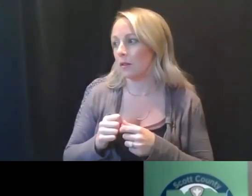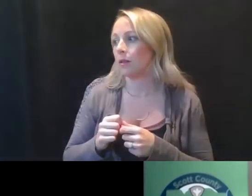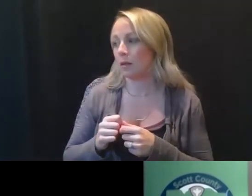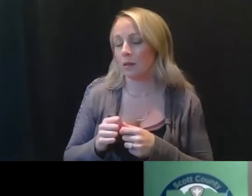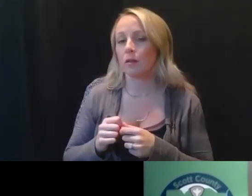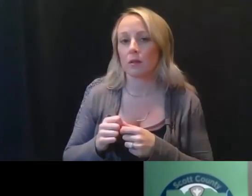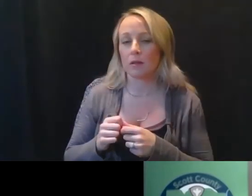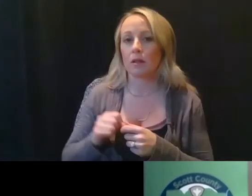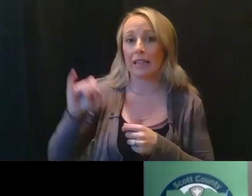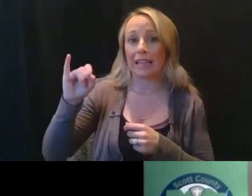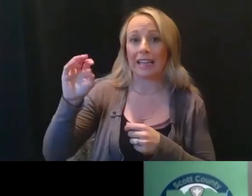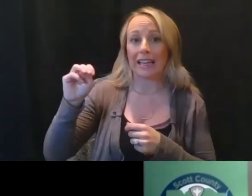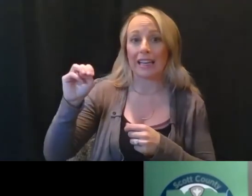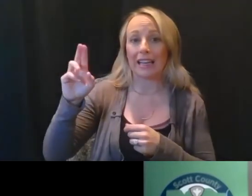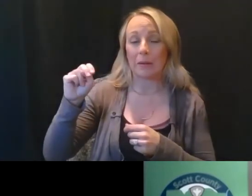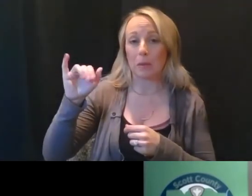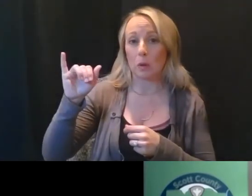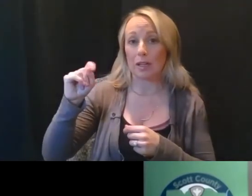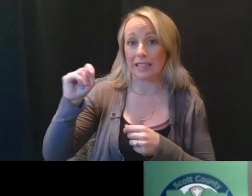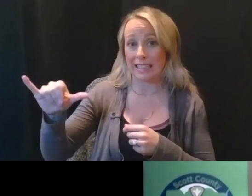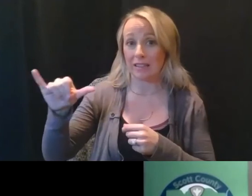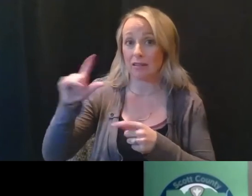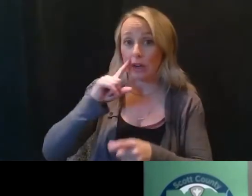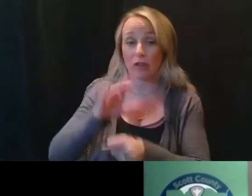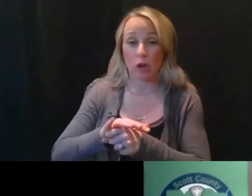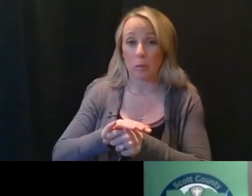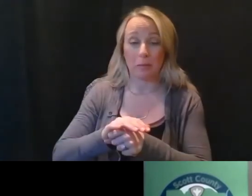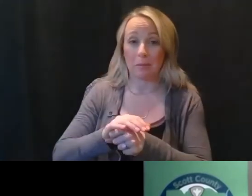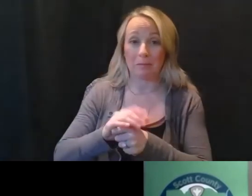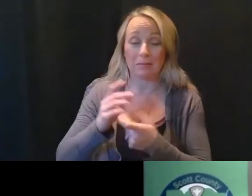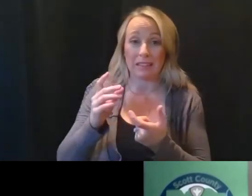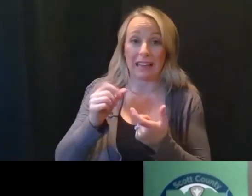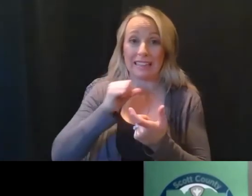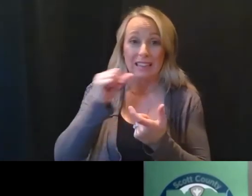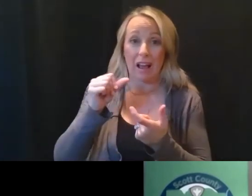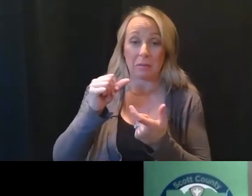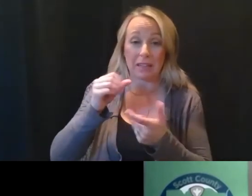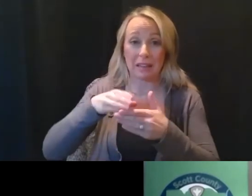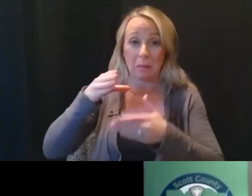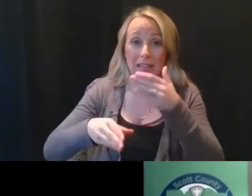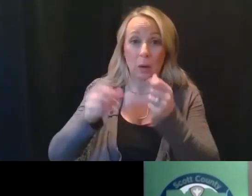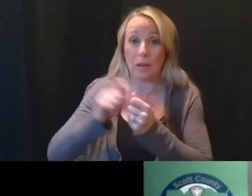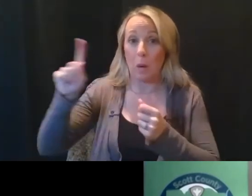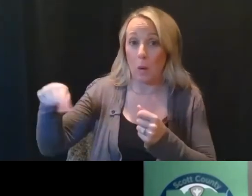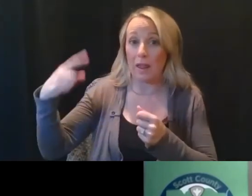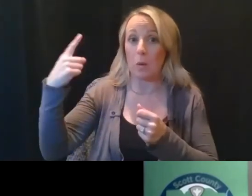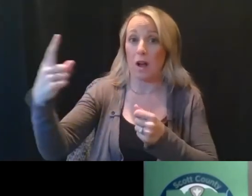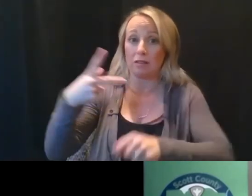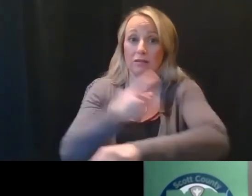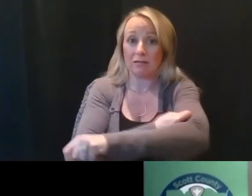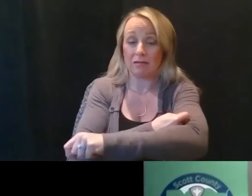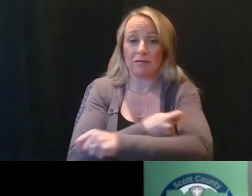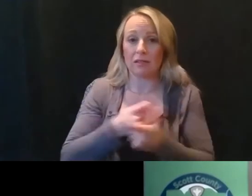immunity that's conferred with only one dose has not been studied. So it's very important that people come back for the second dose